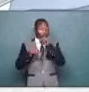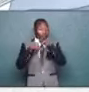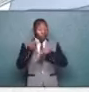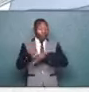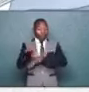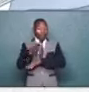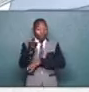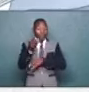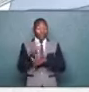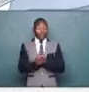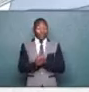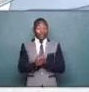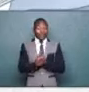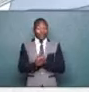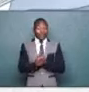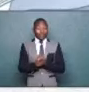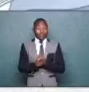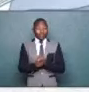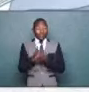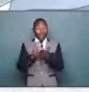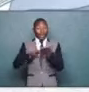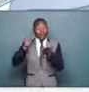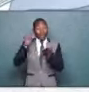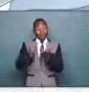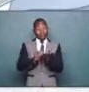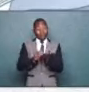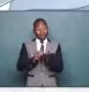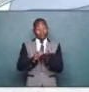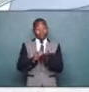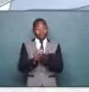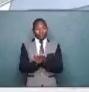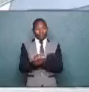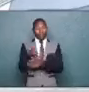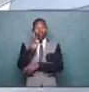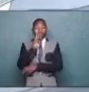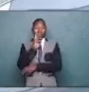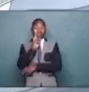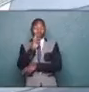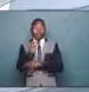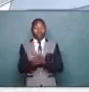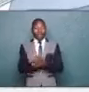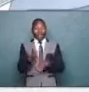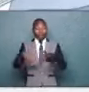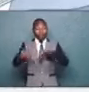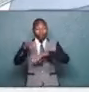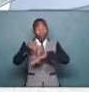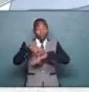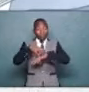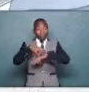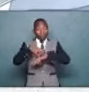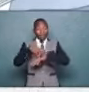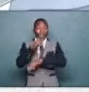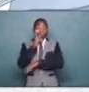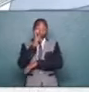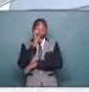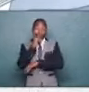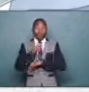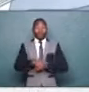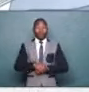the following councils: Nkatabe, Rumpi, Likoma,